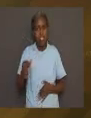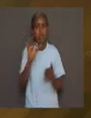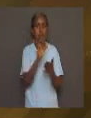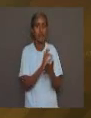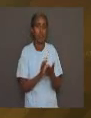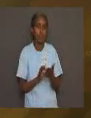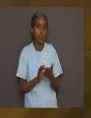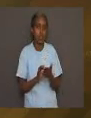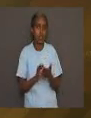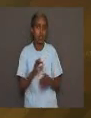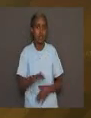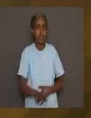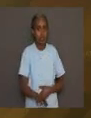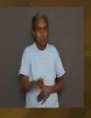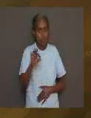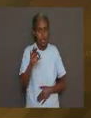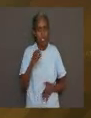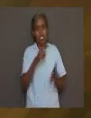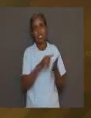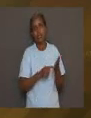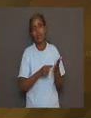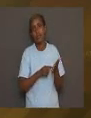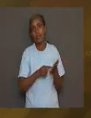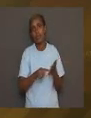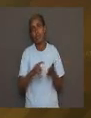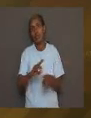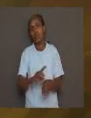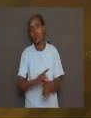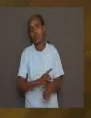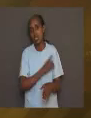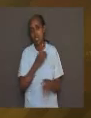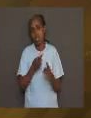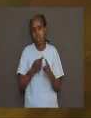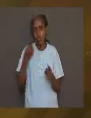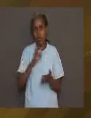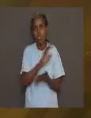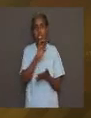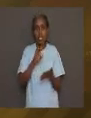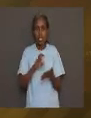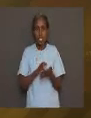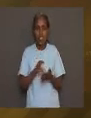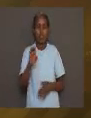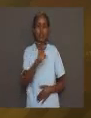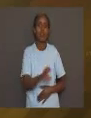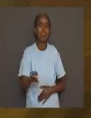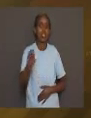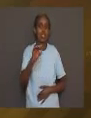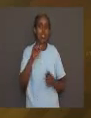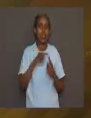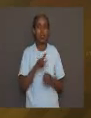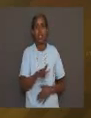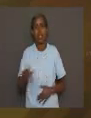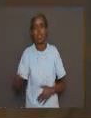formula to find the perpendicular distance from the center of a circle to a